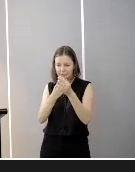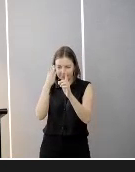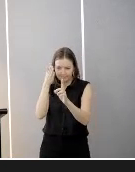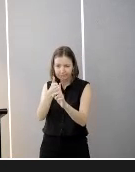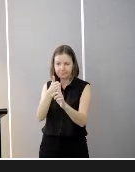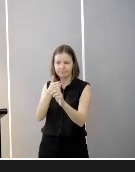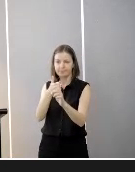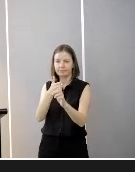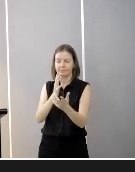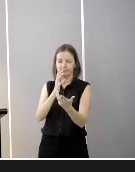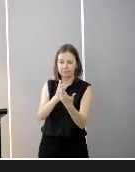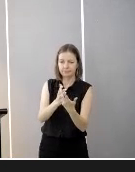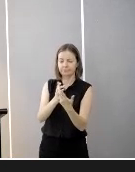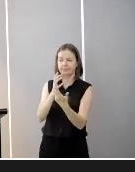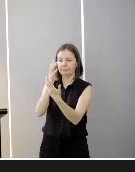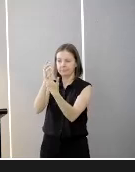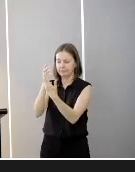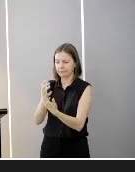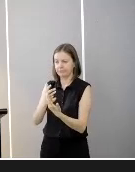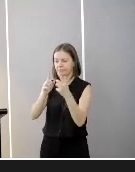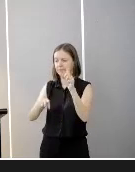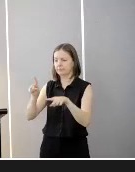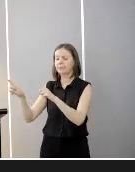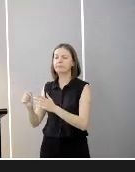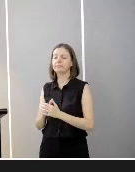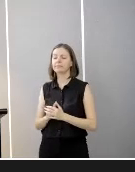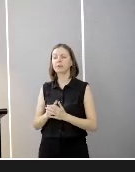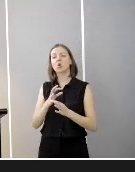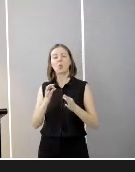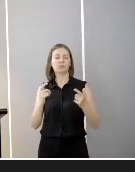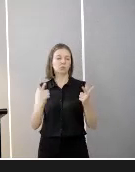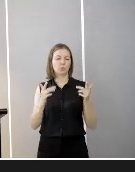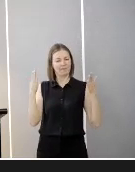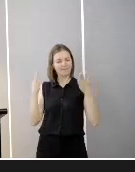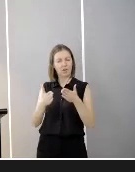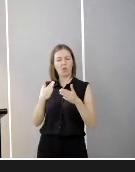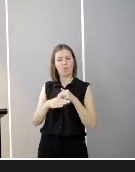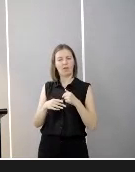personalized treatment strategies. So we don't focus too much on